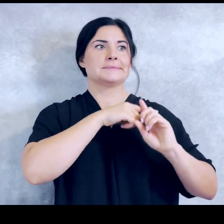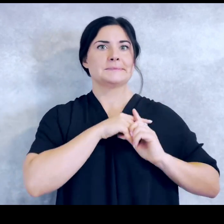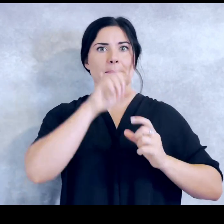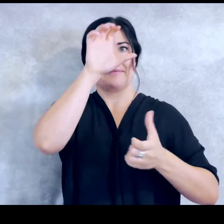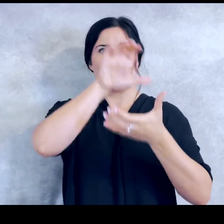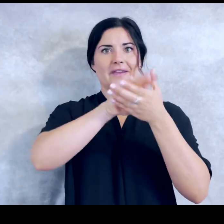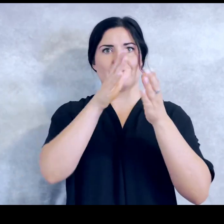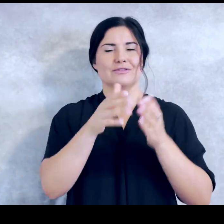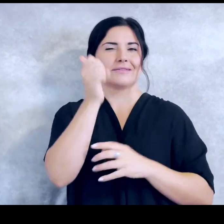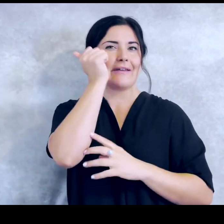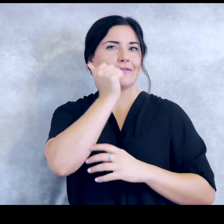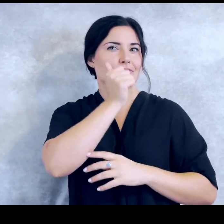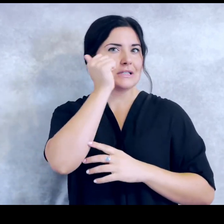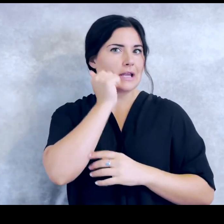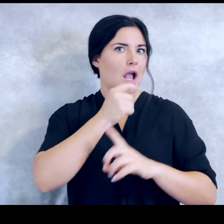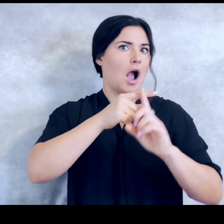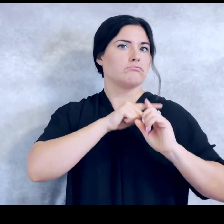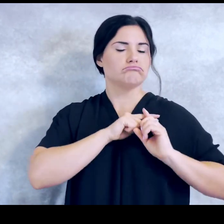daily those that were being saved.